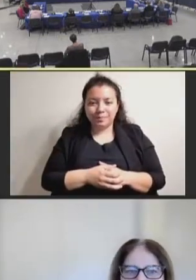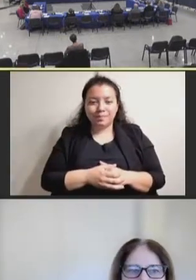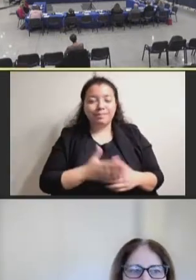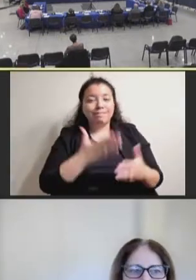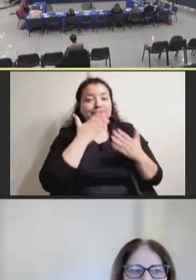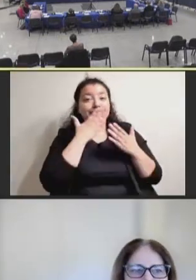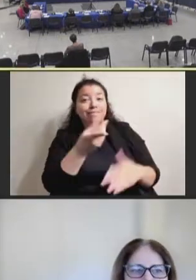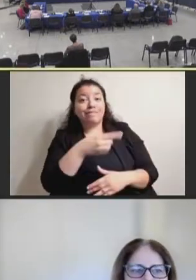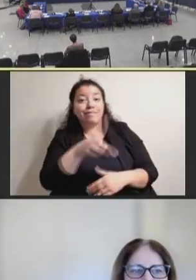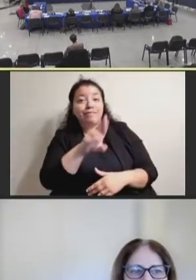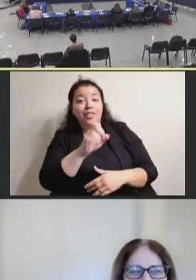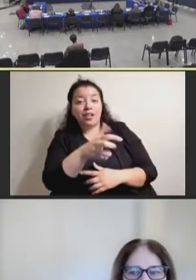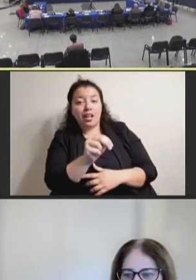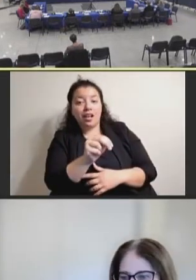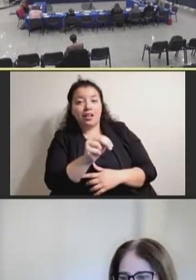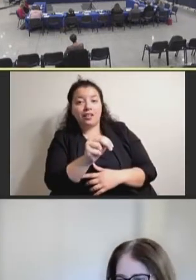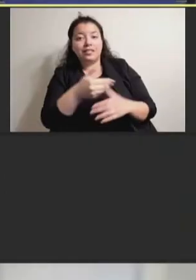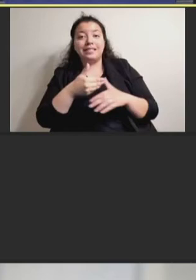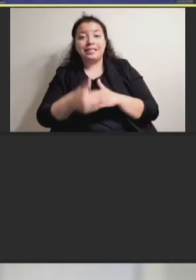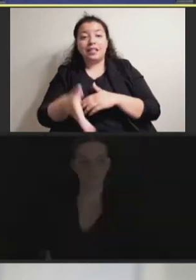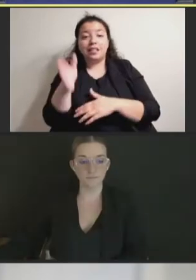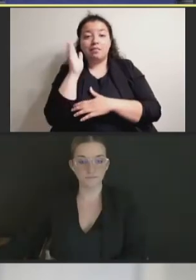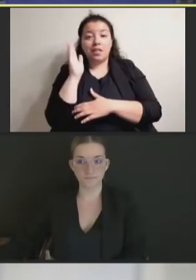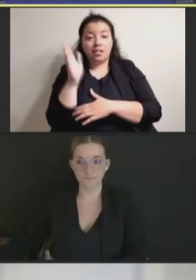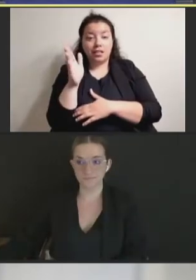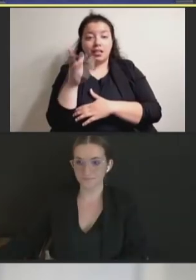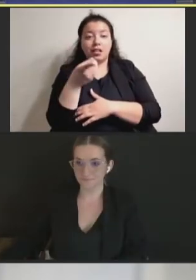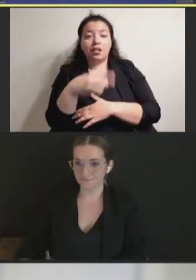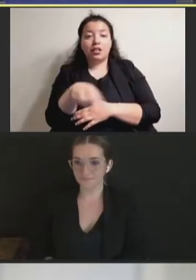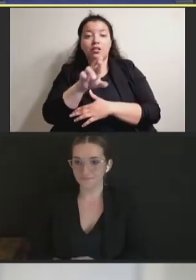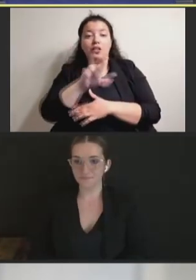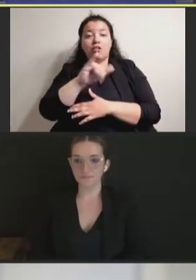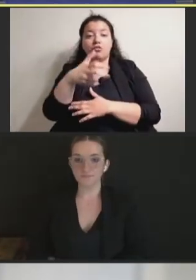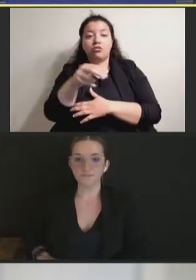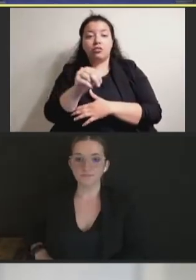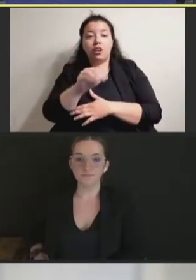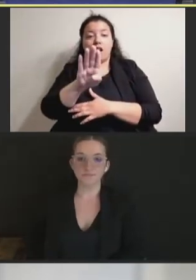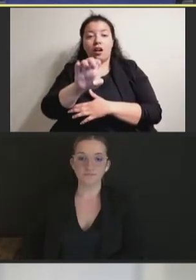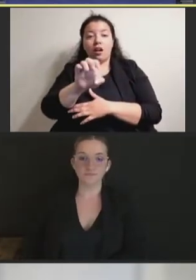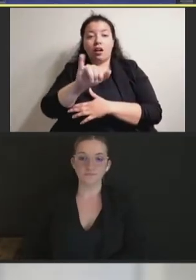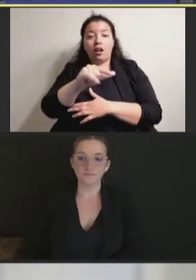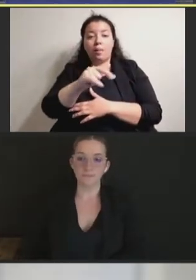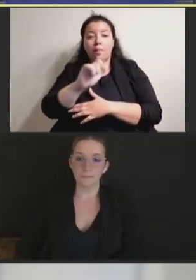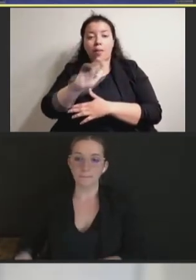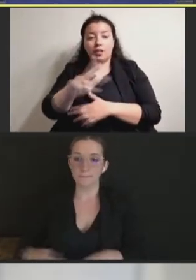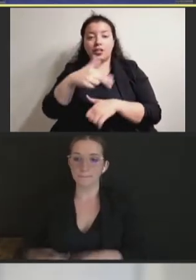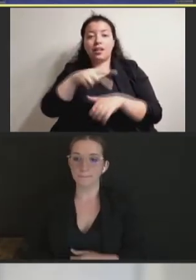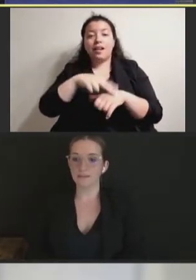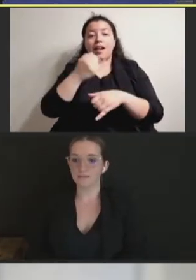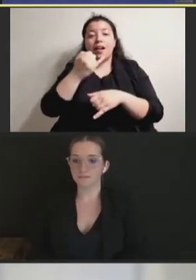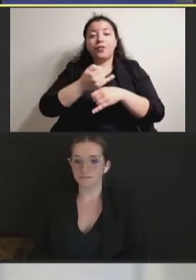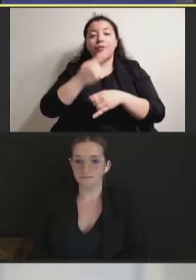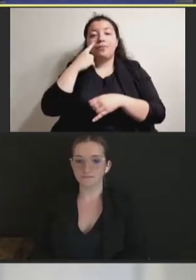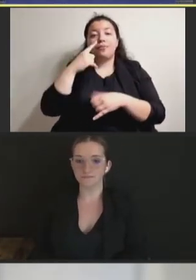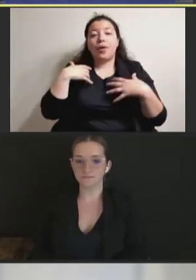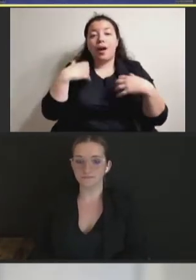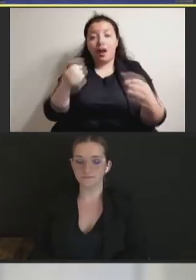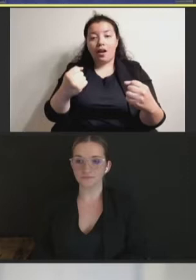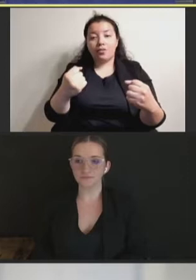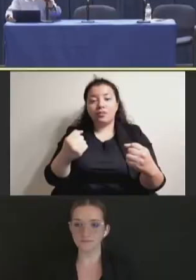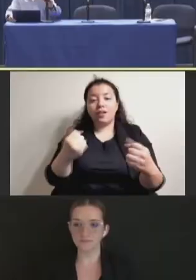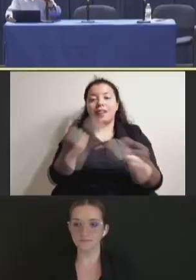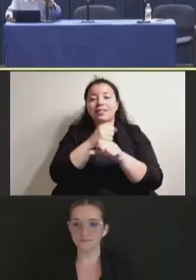Klein. Our next presentation is from Dr. John Bigel from the National Institutes of Health on booster safety research.